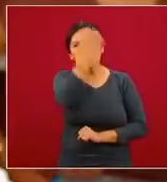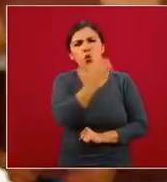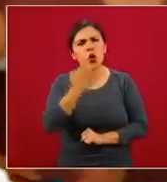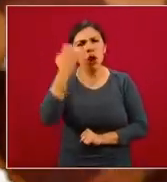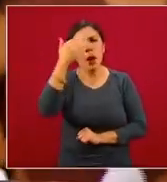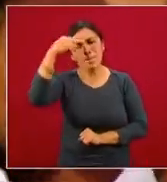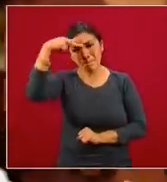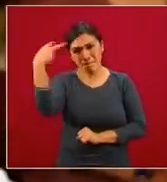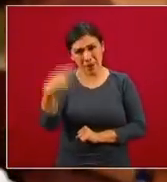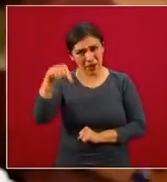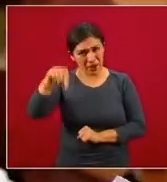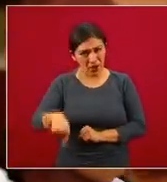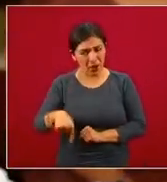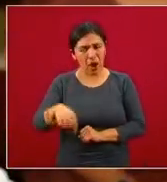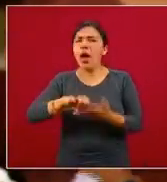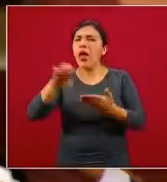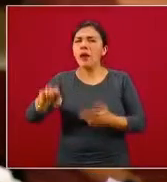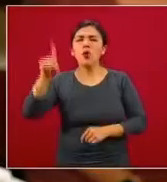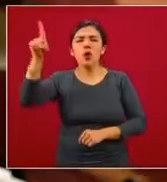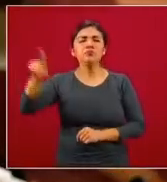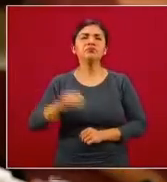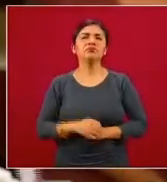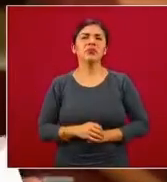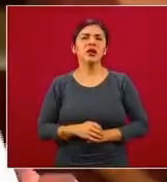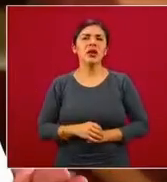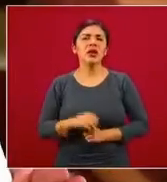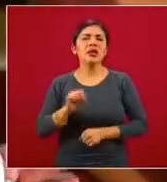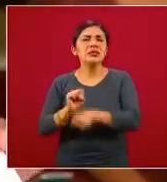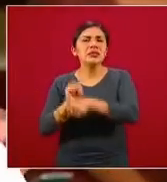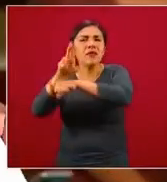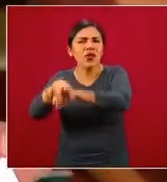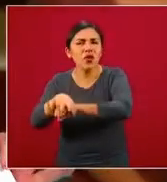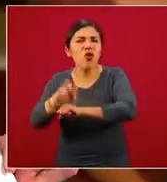pre-mortem test, but sometimes it's post-mortem.